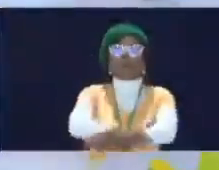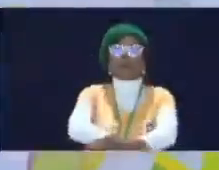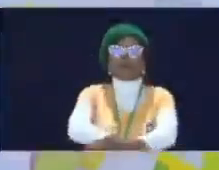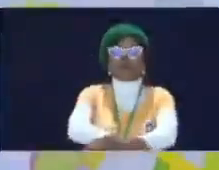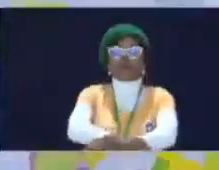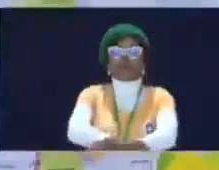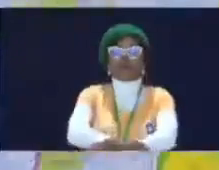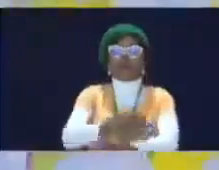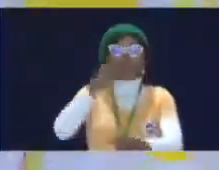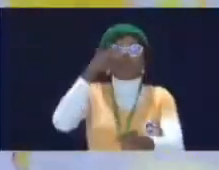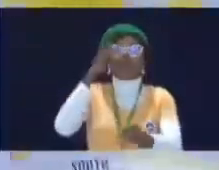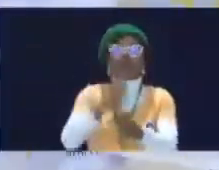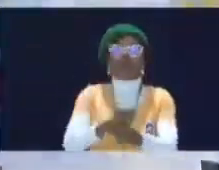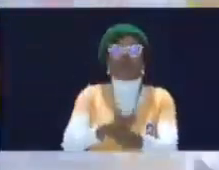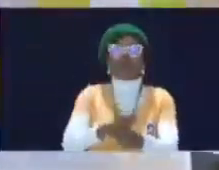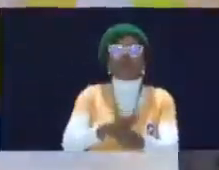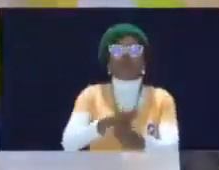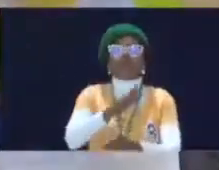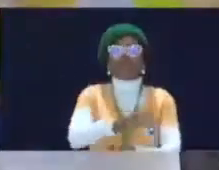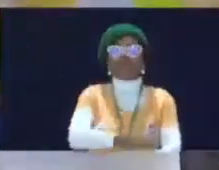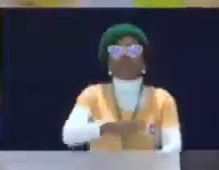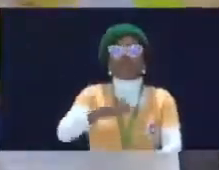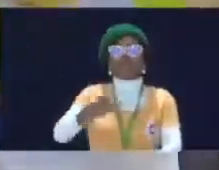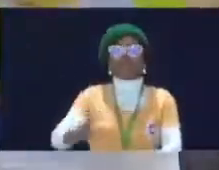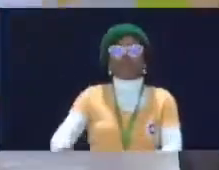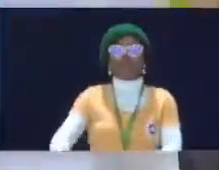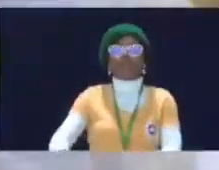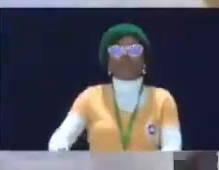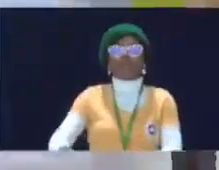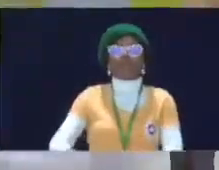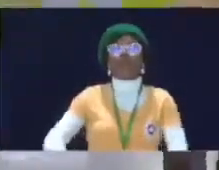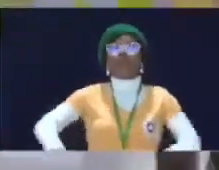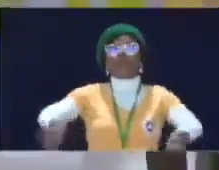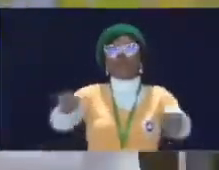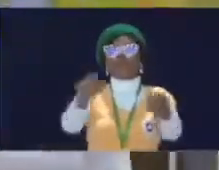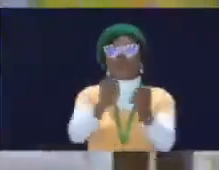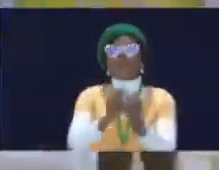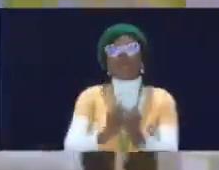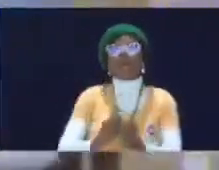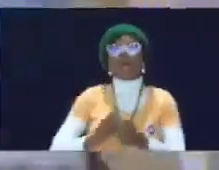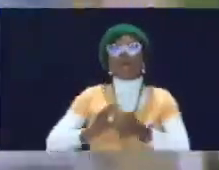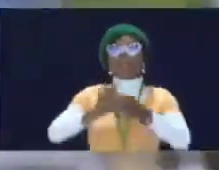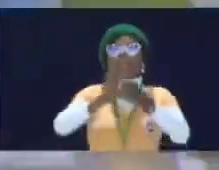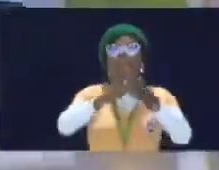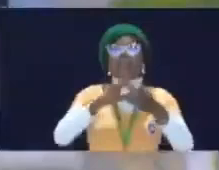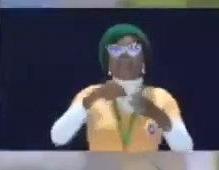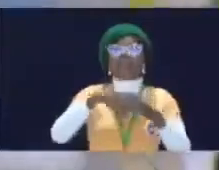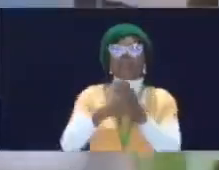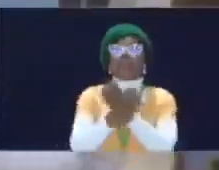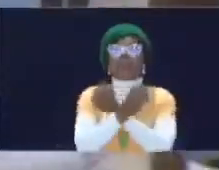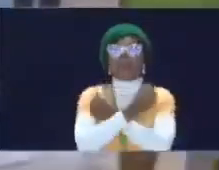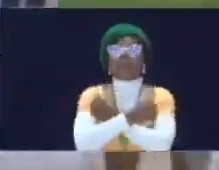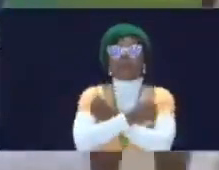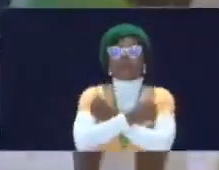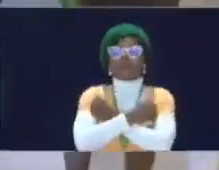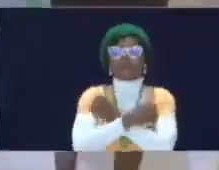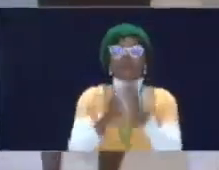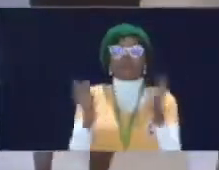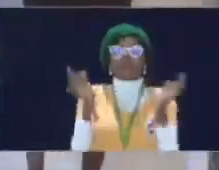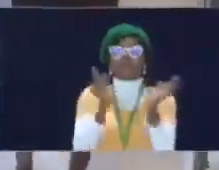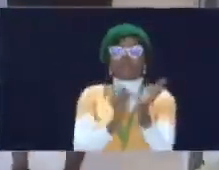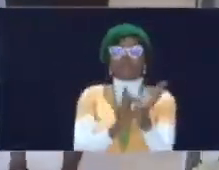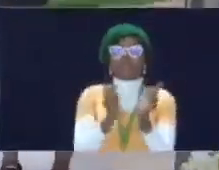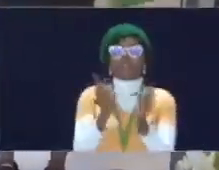for our children children we are united united Inus